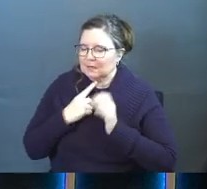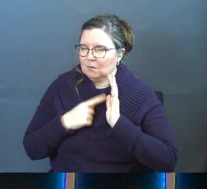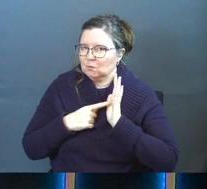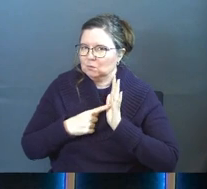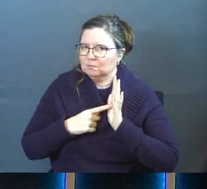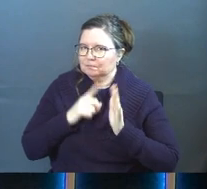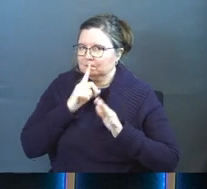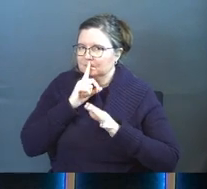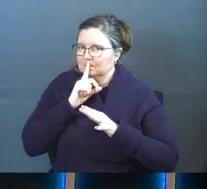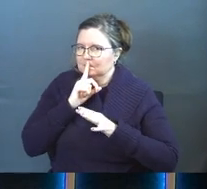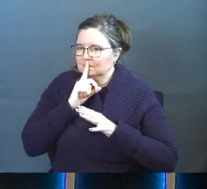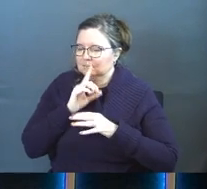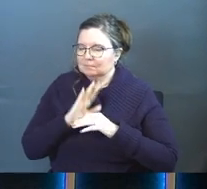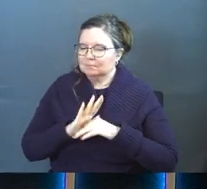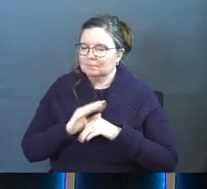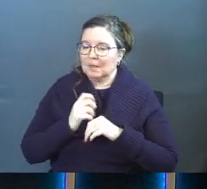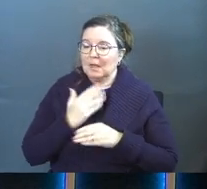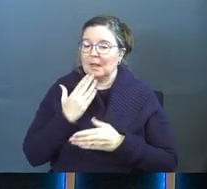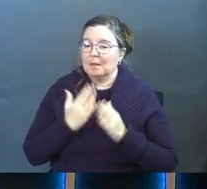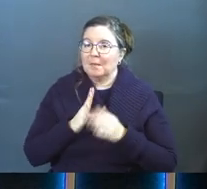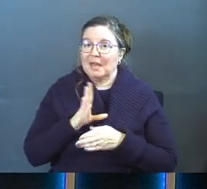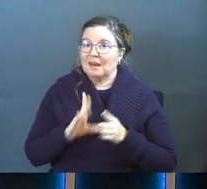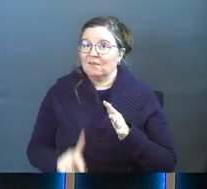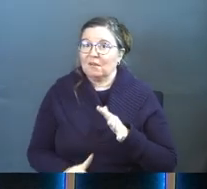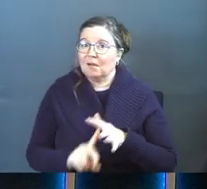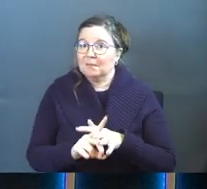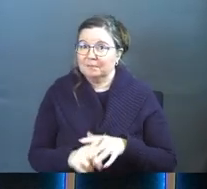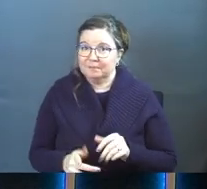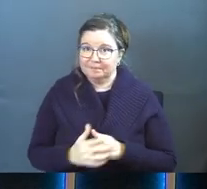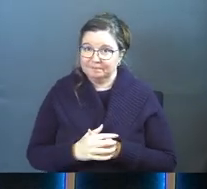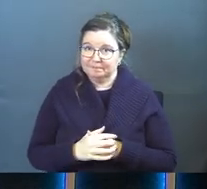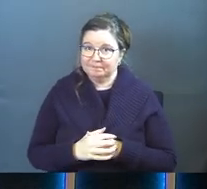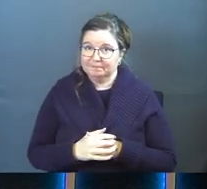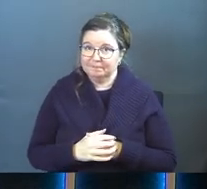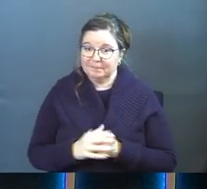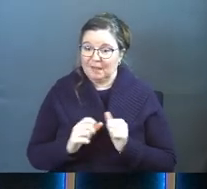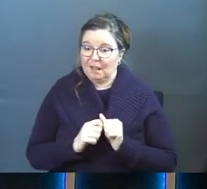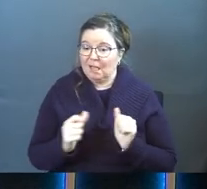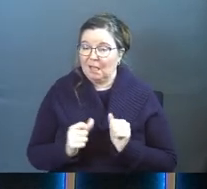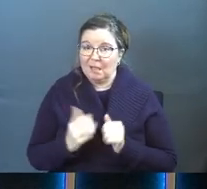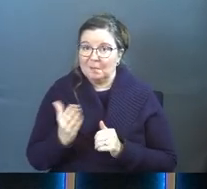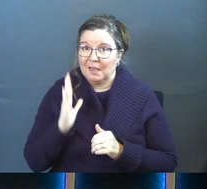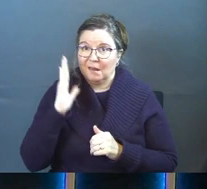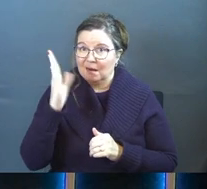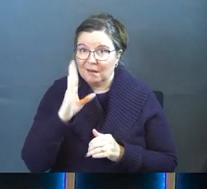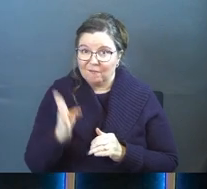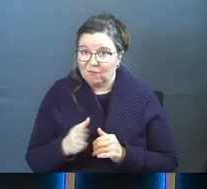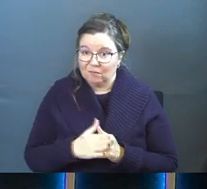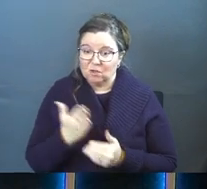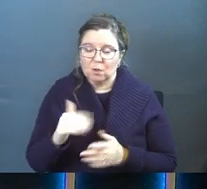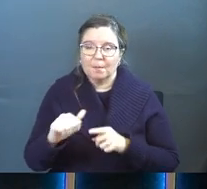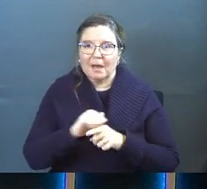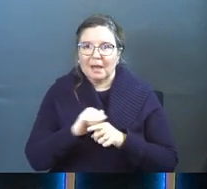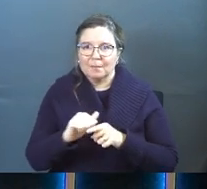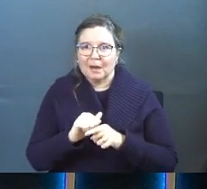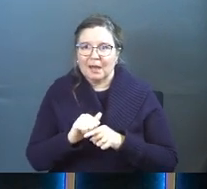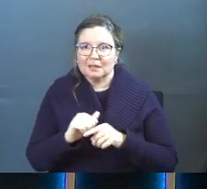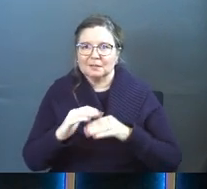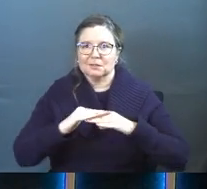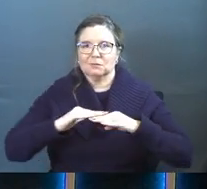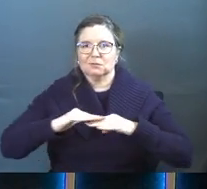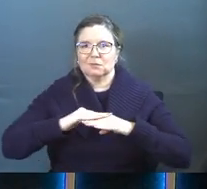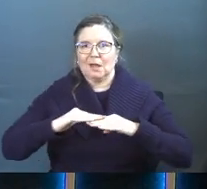back for some moment that may never come. Because you might practice